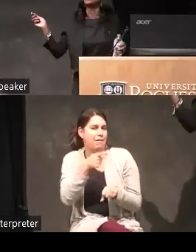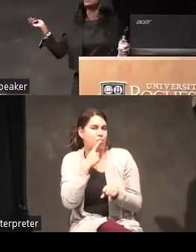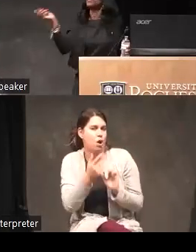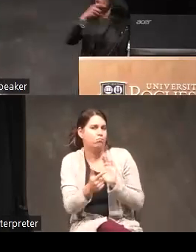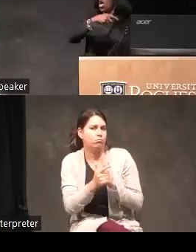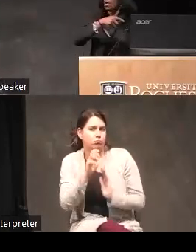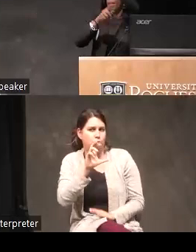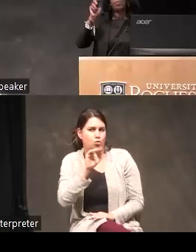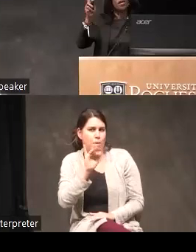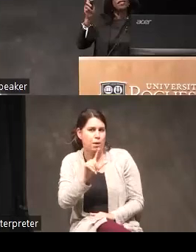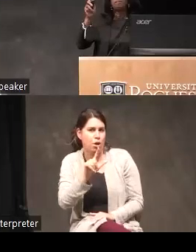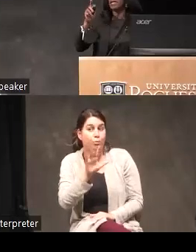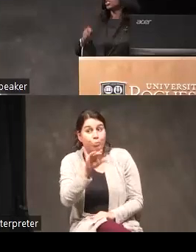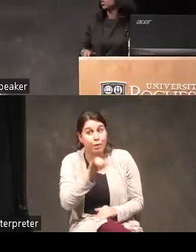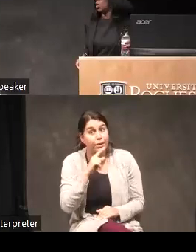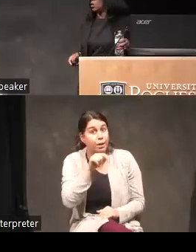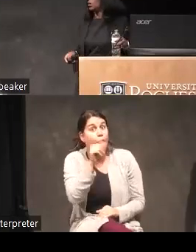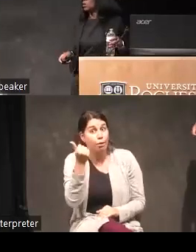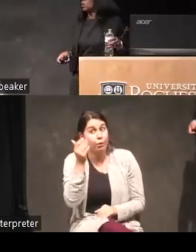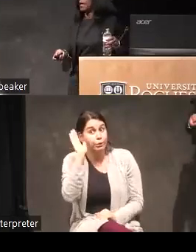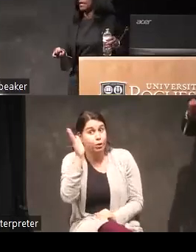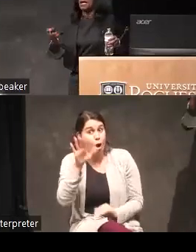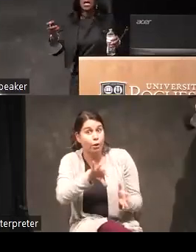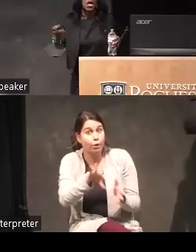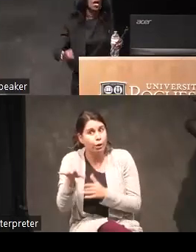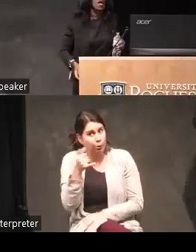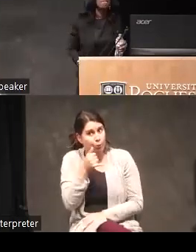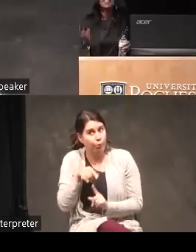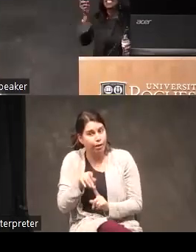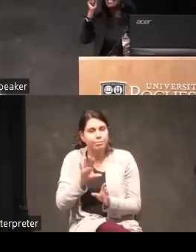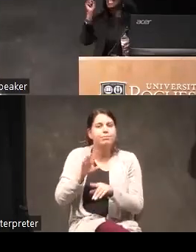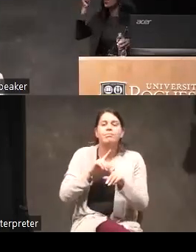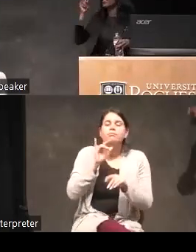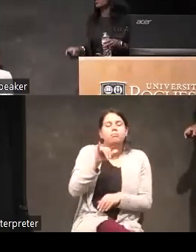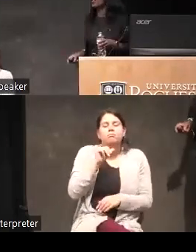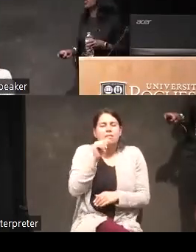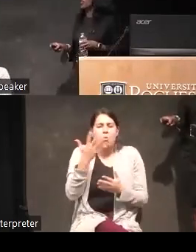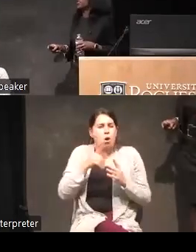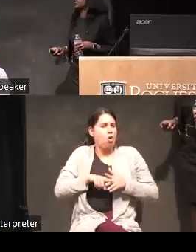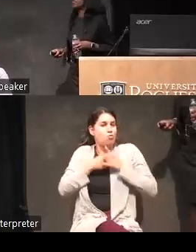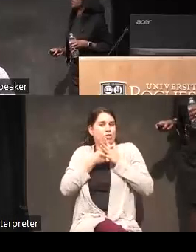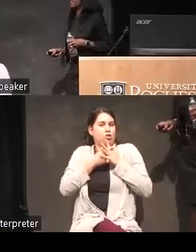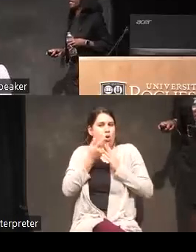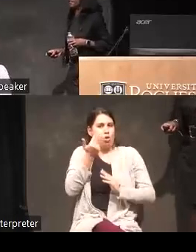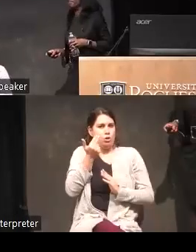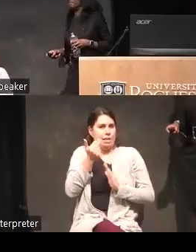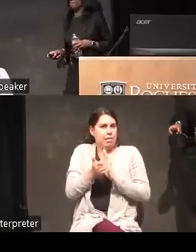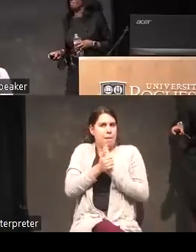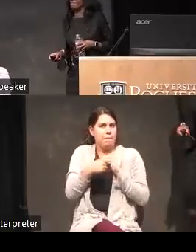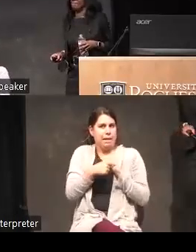criminals. Another talk, but boy, that's a big loophole, right? All right, but that's not what the original 13th Amendment